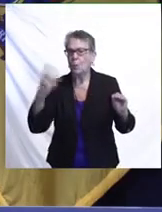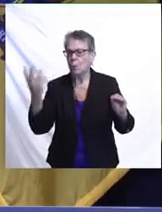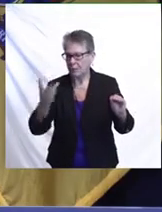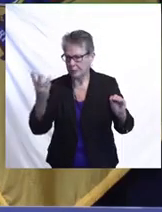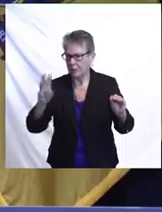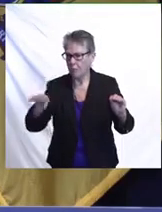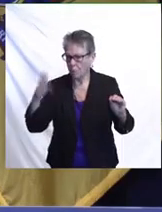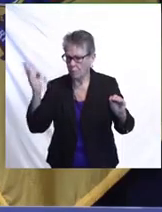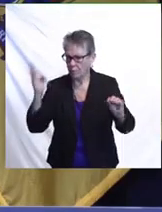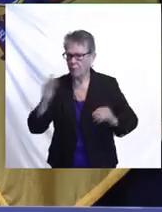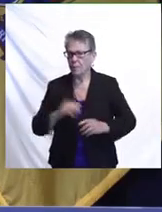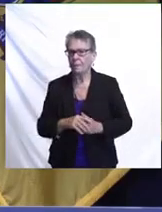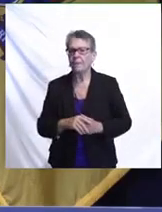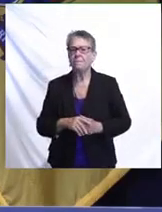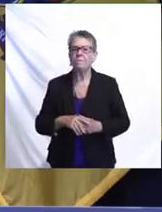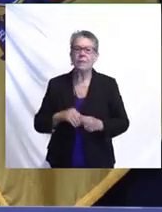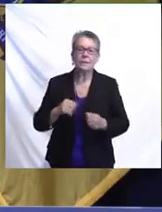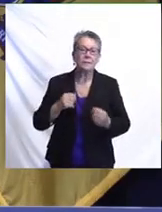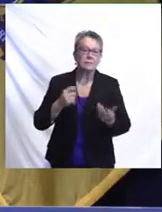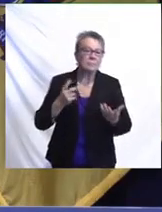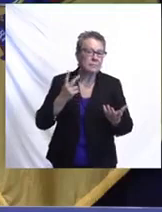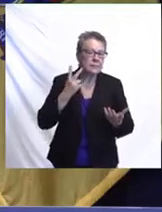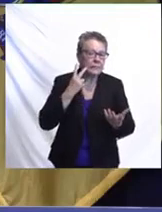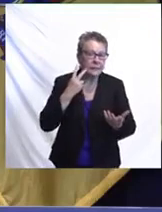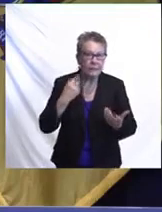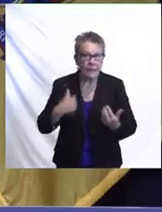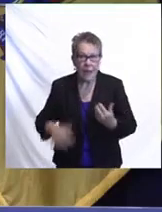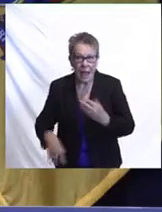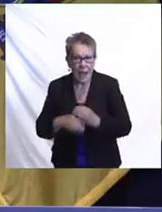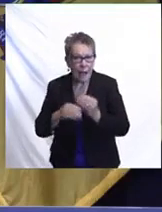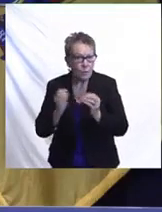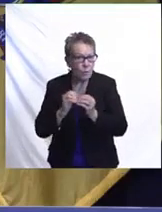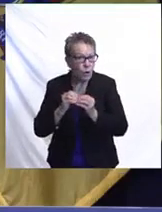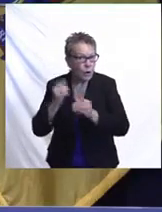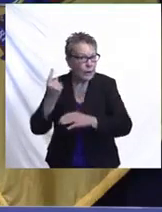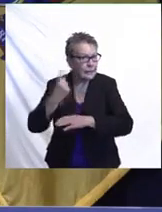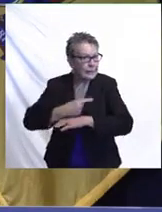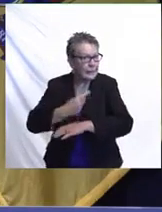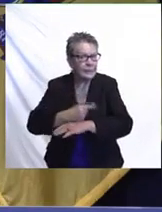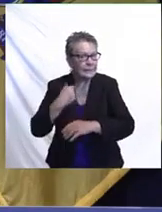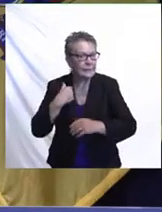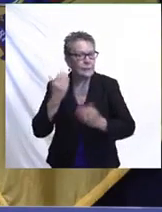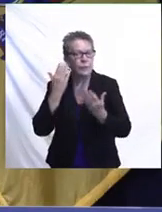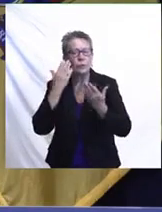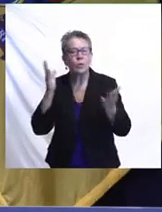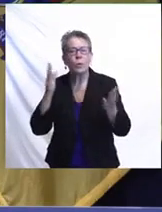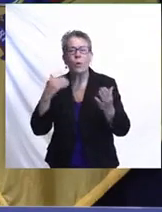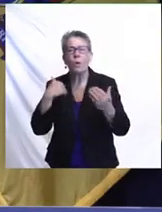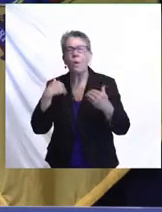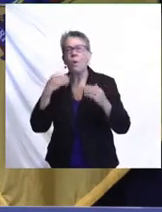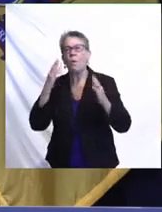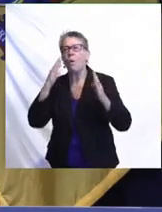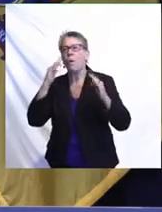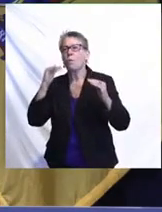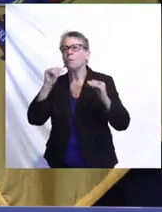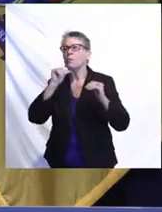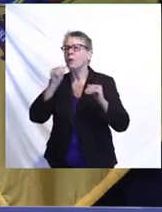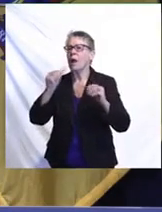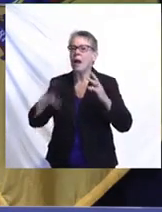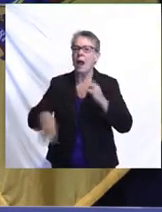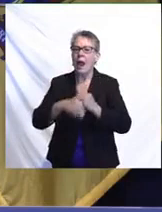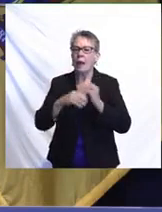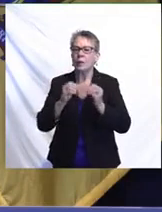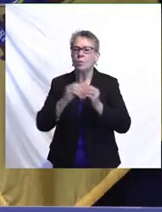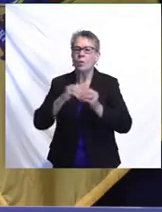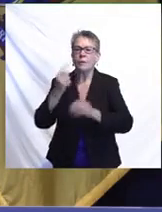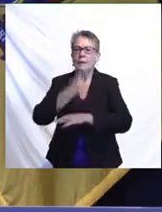we're doing these. I hope the road turns in a way such that we keep this at 1 a week. as opposed to more. Even better if it goes